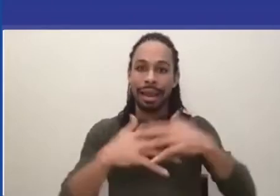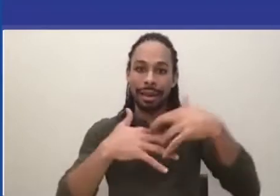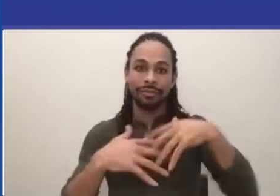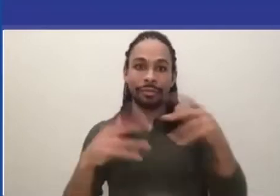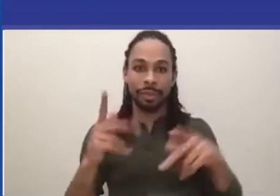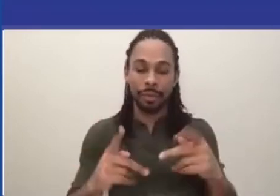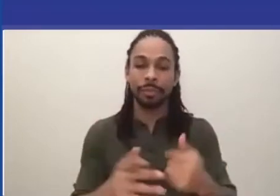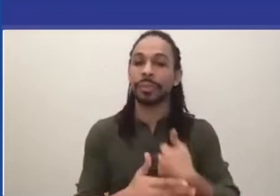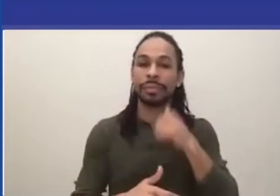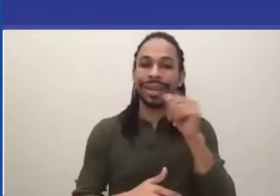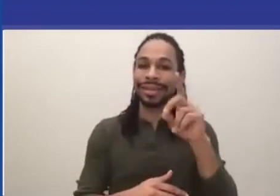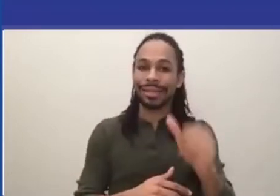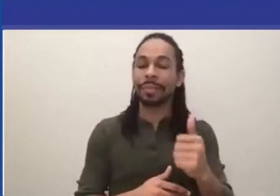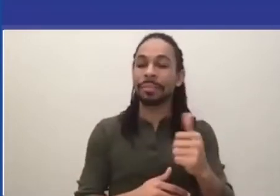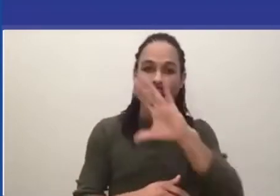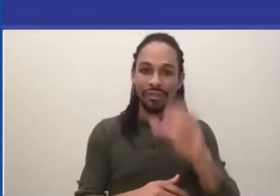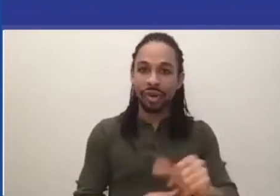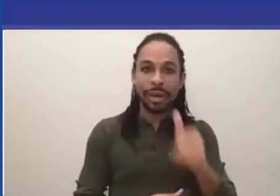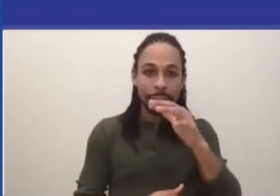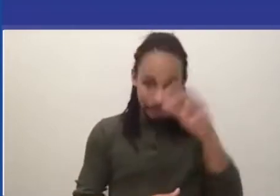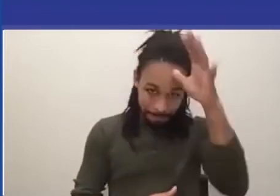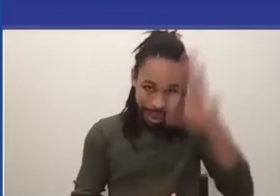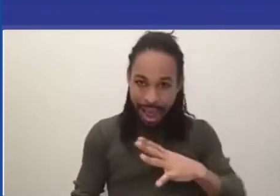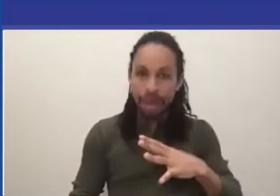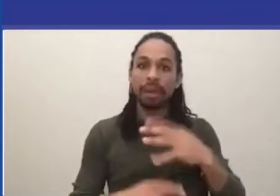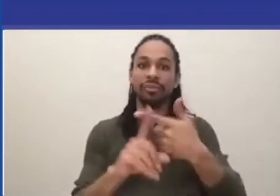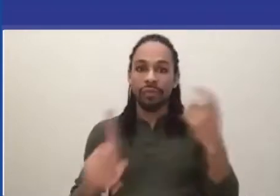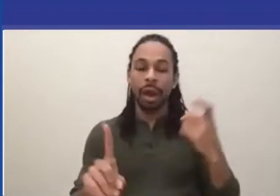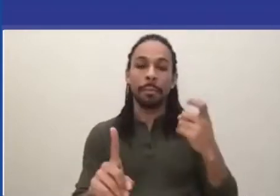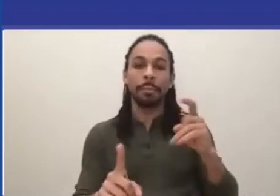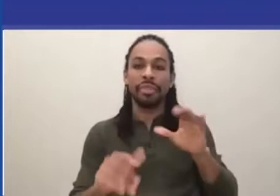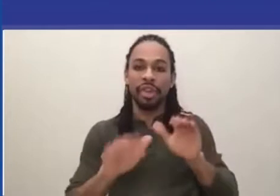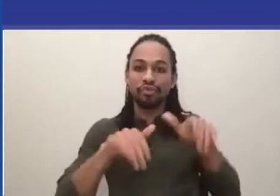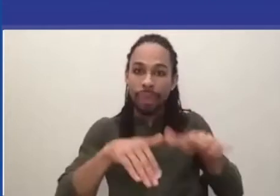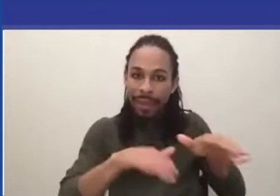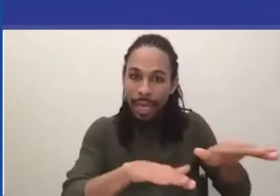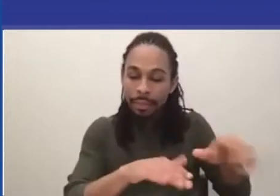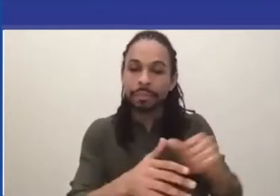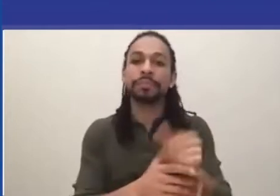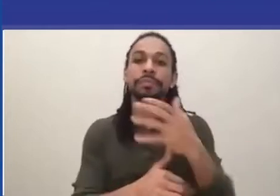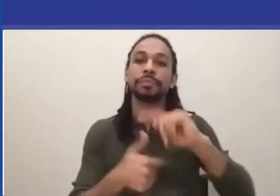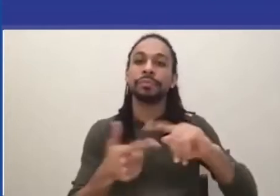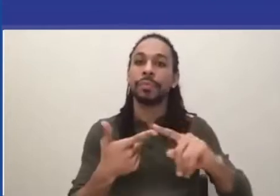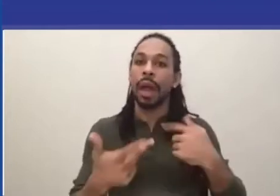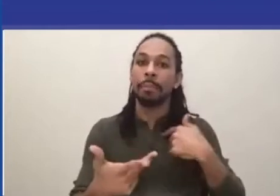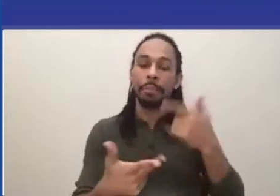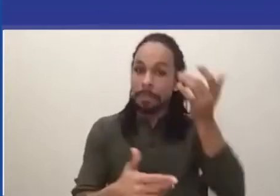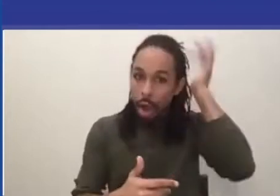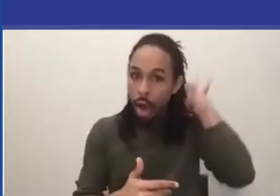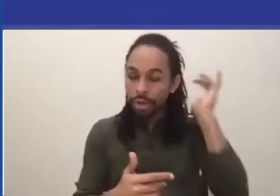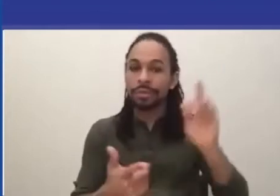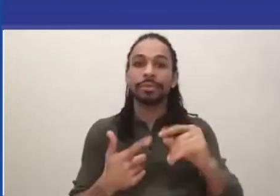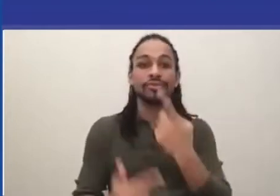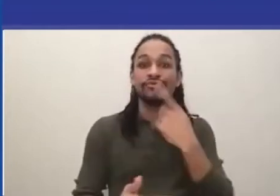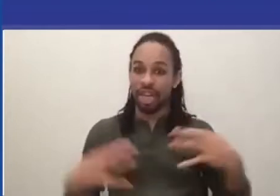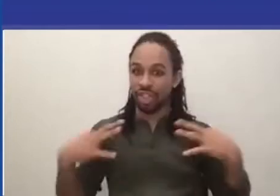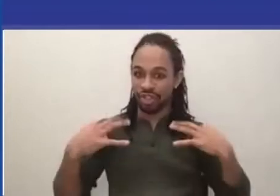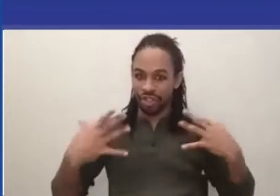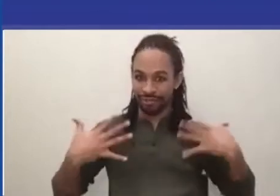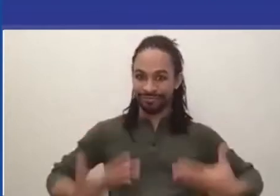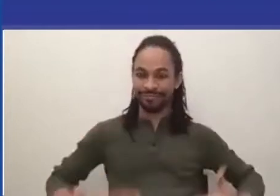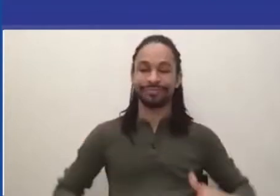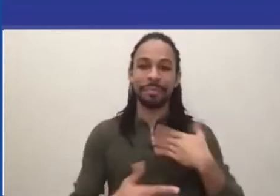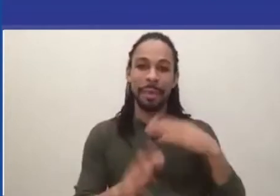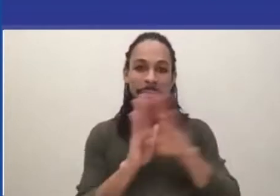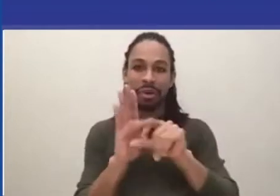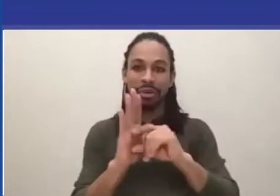wearing a red shirt, and my background is a table setting with white walls. I am the artistic